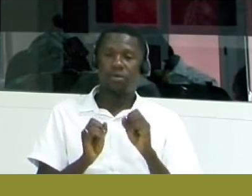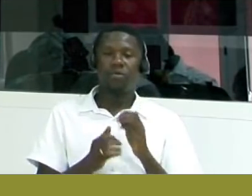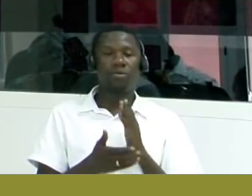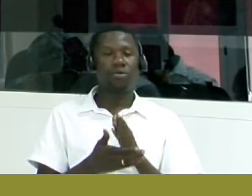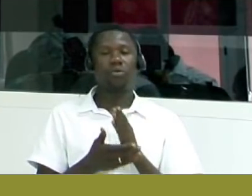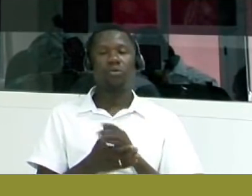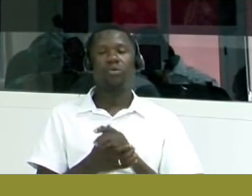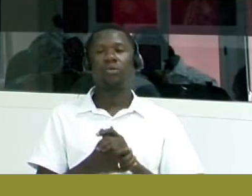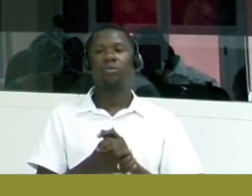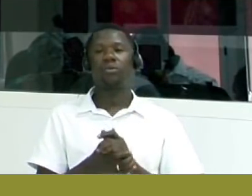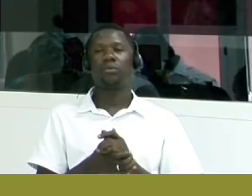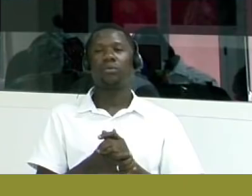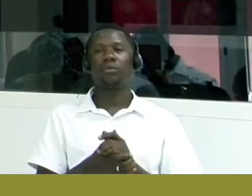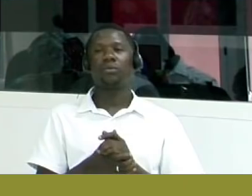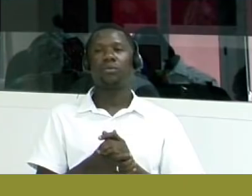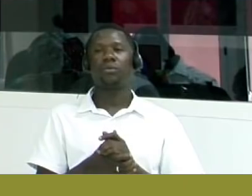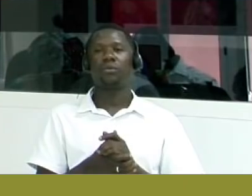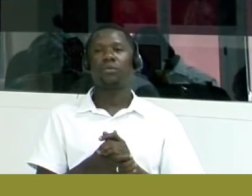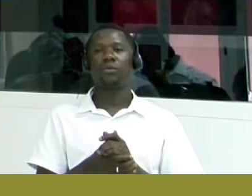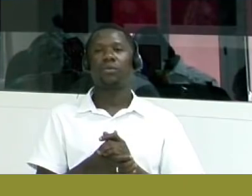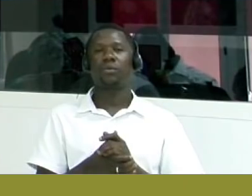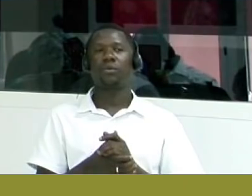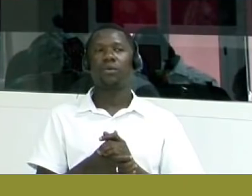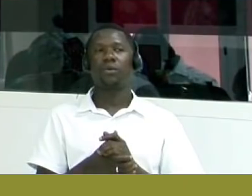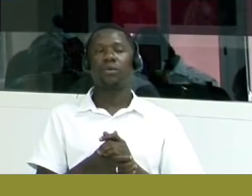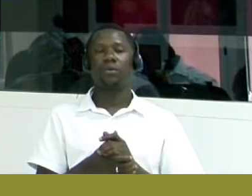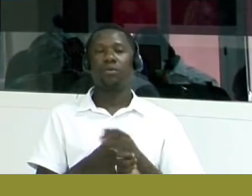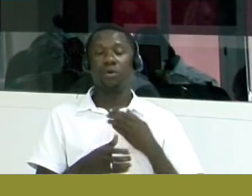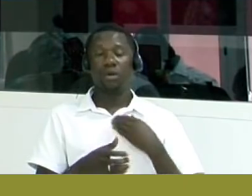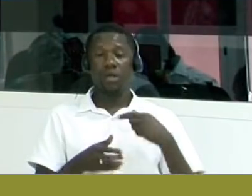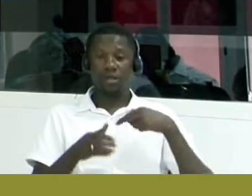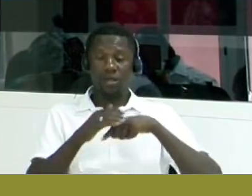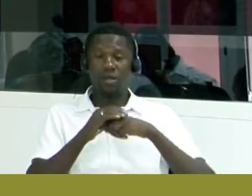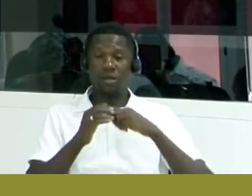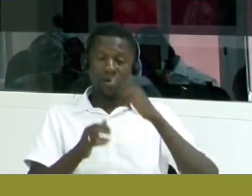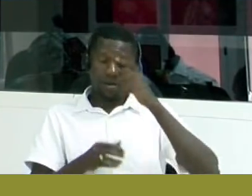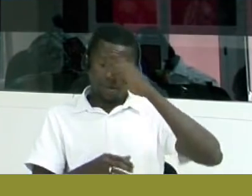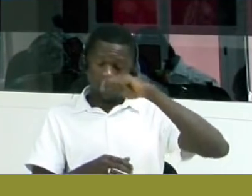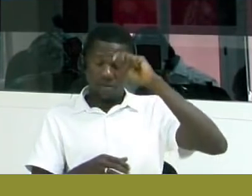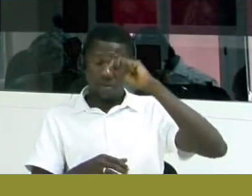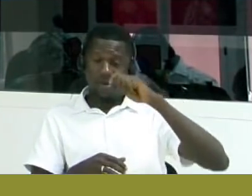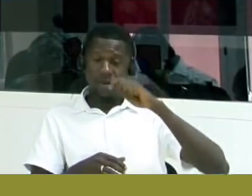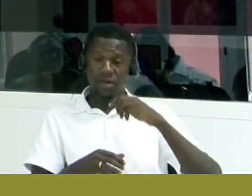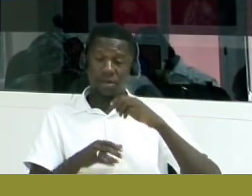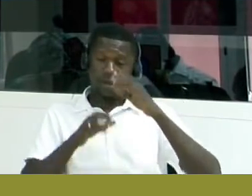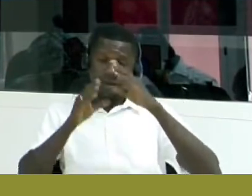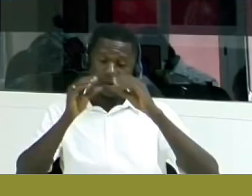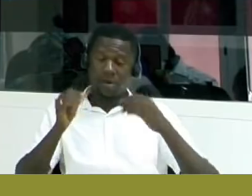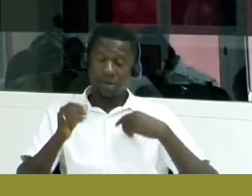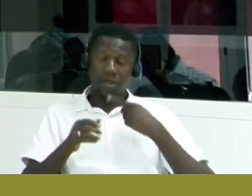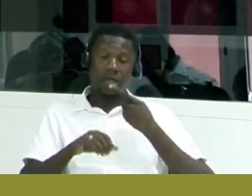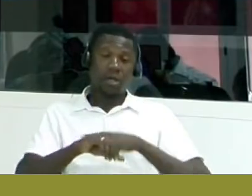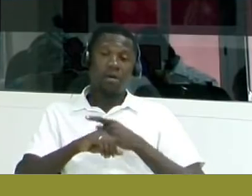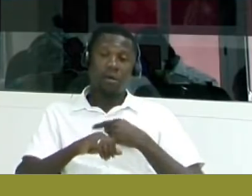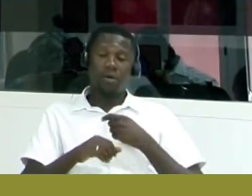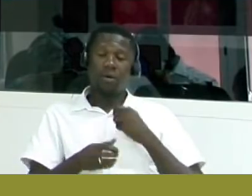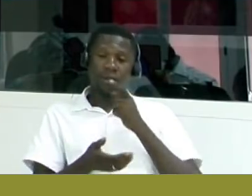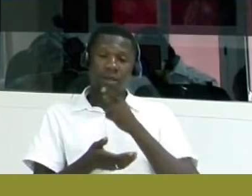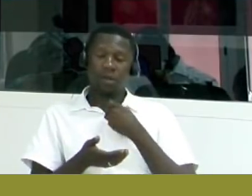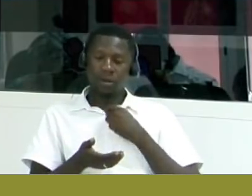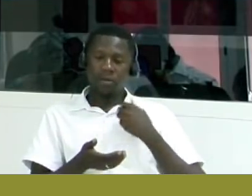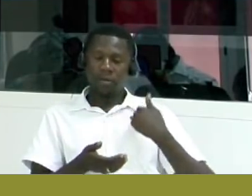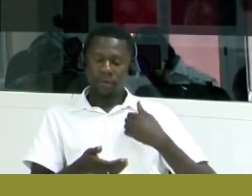the environment in the police force at the time, was it such that people would be afraid to